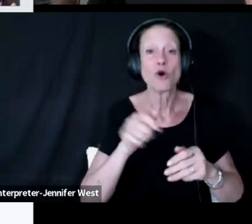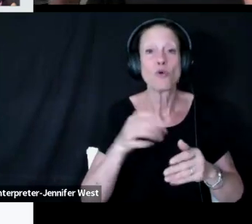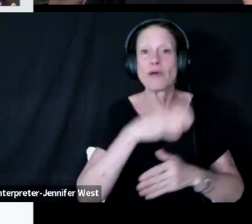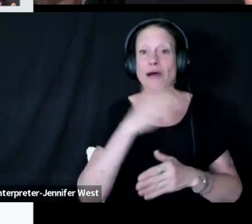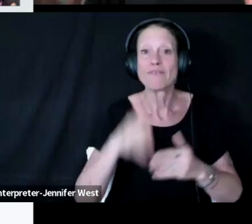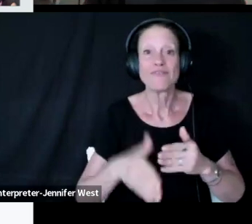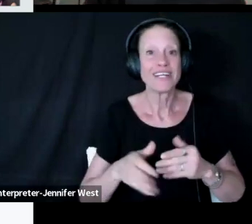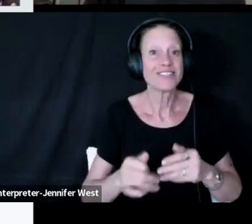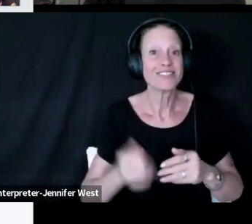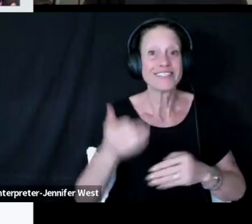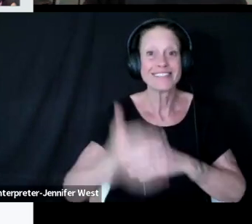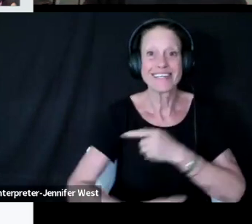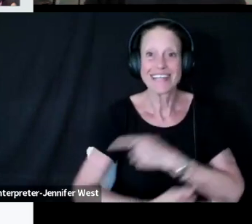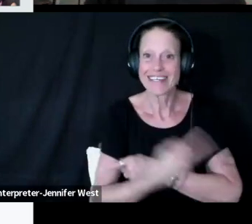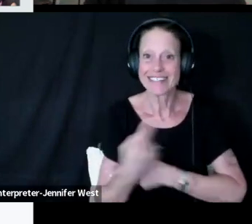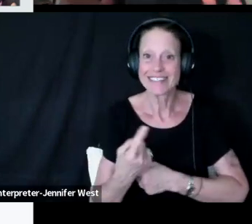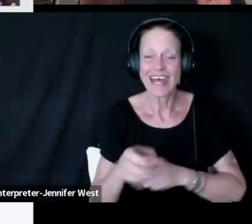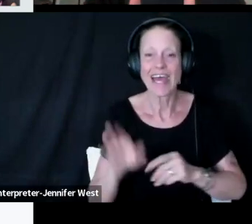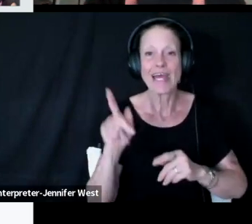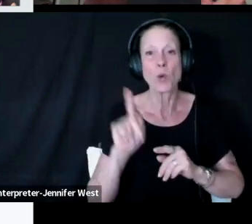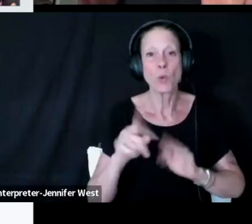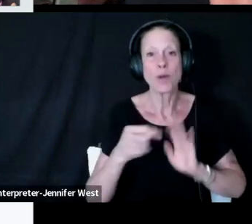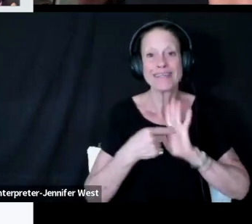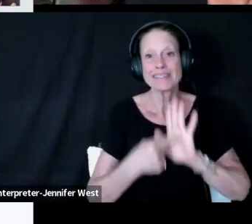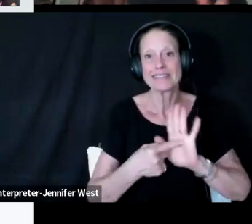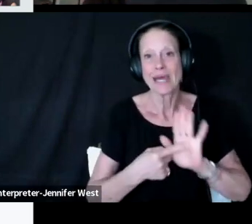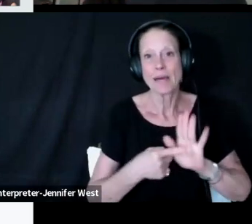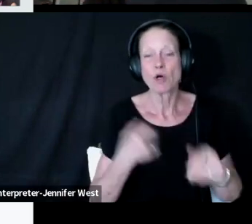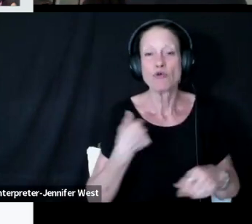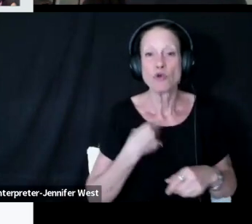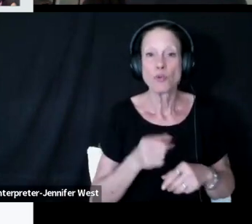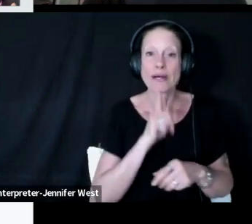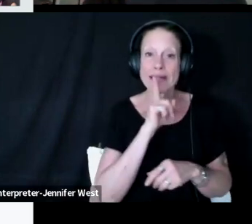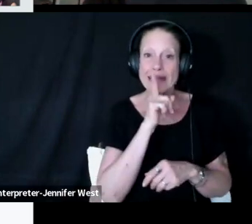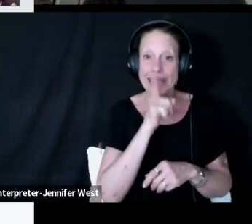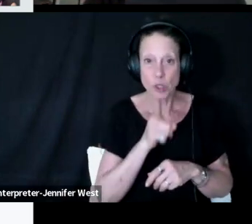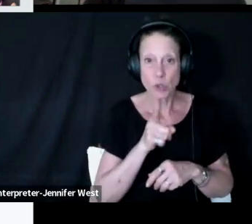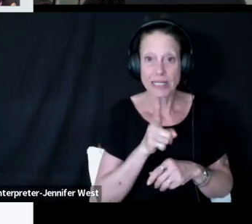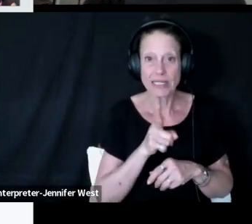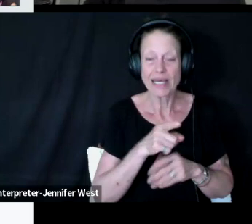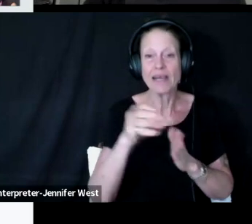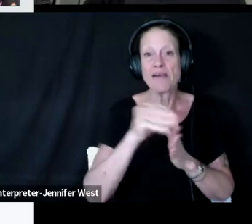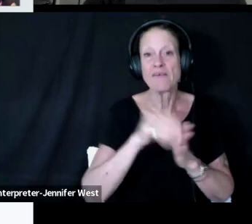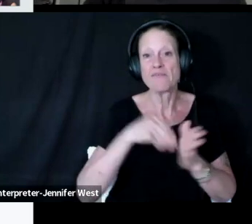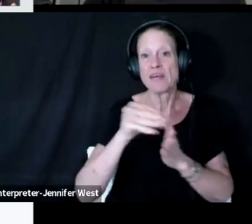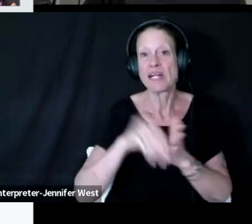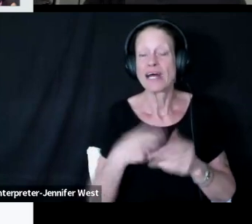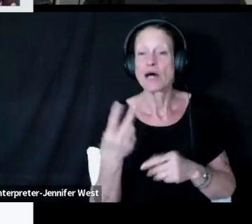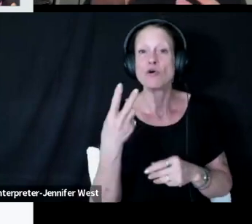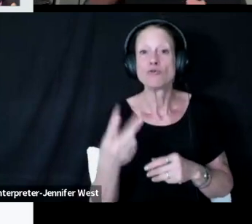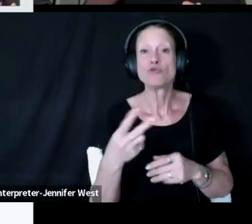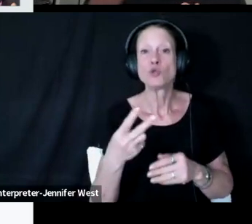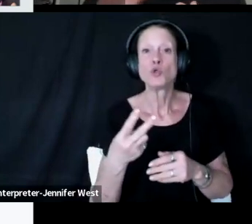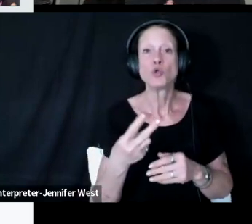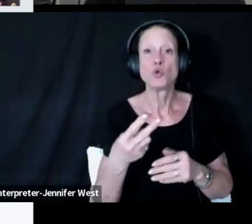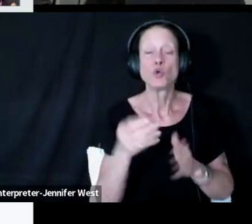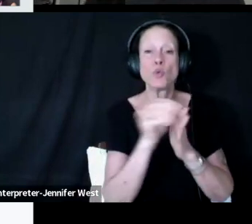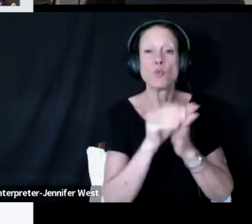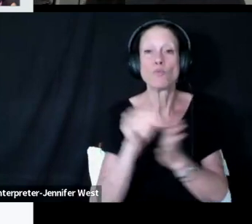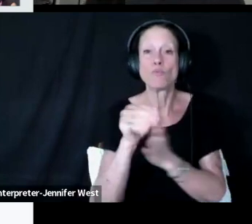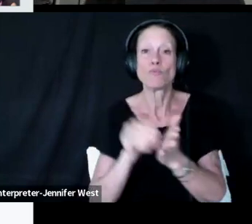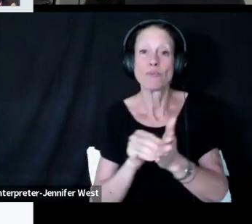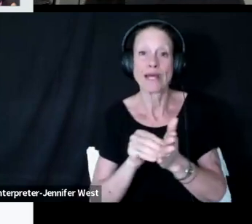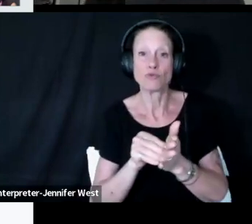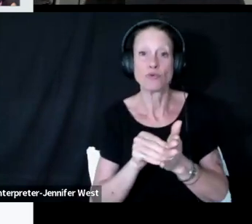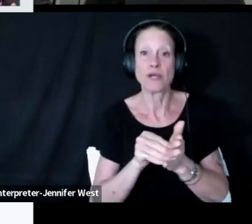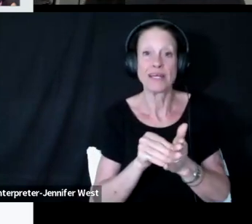to use the example that you could literally fill out 2 entries a day for 30 days. Those